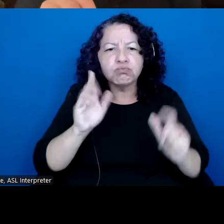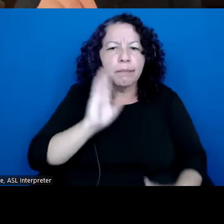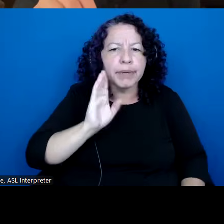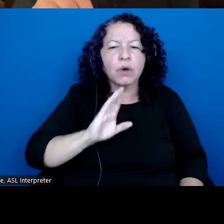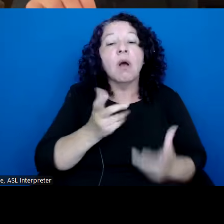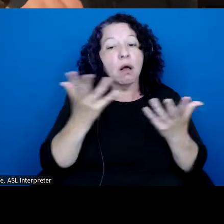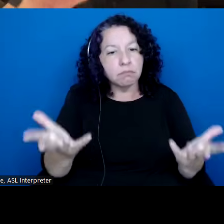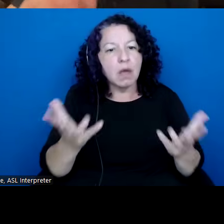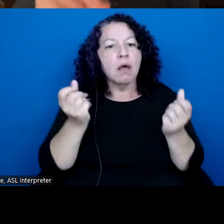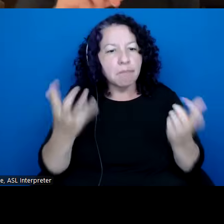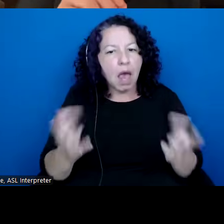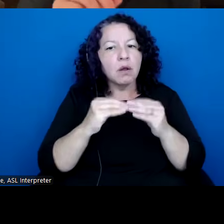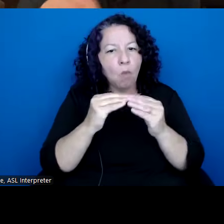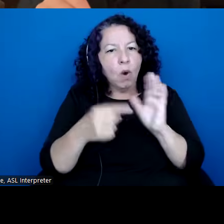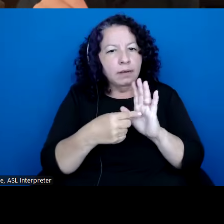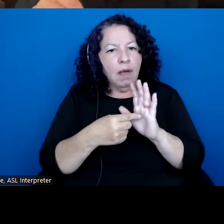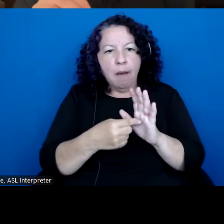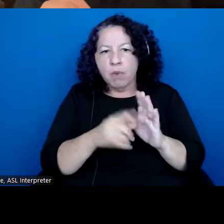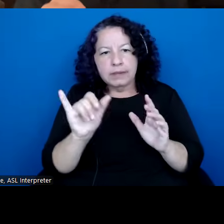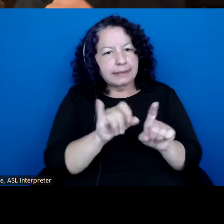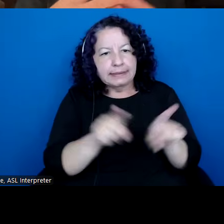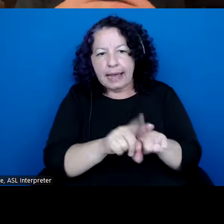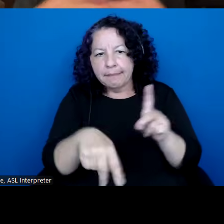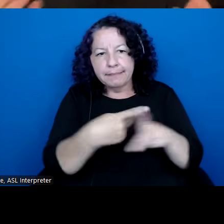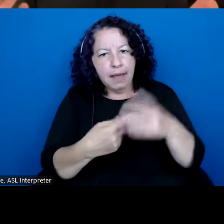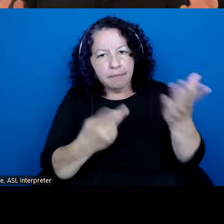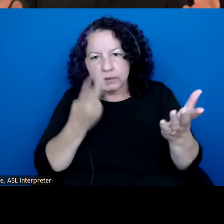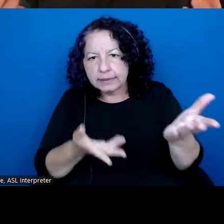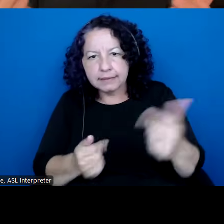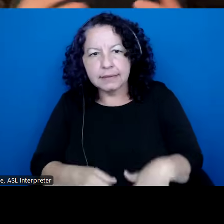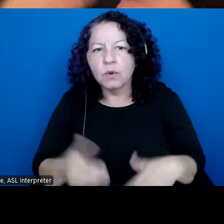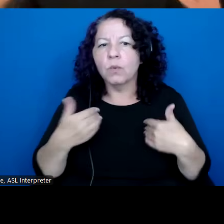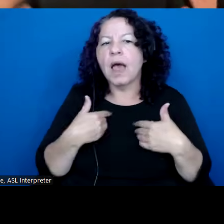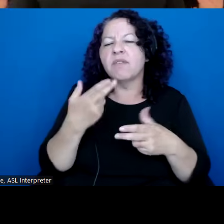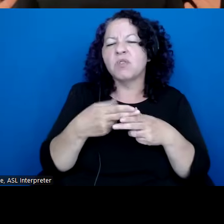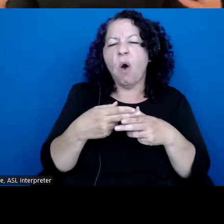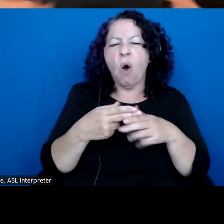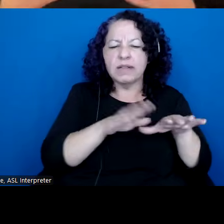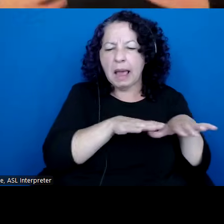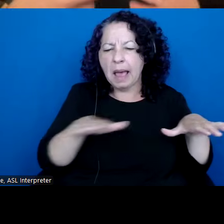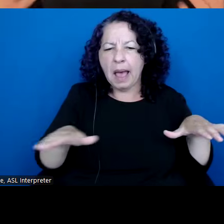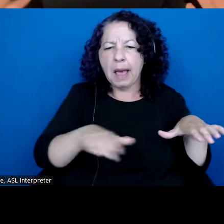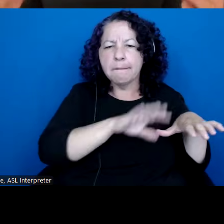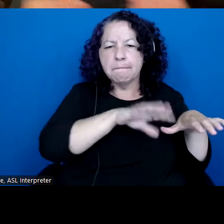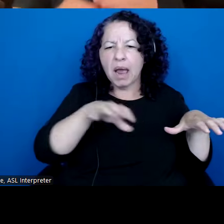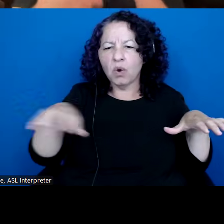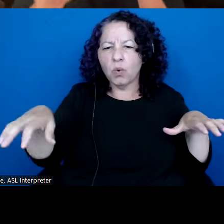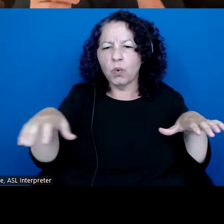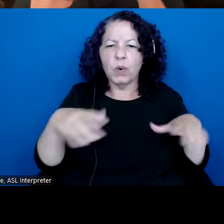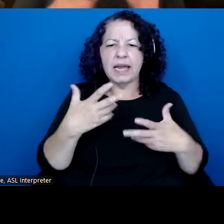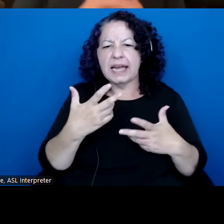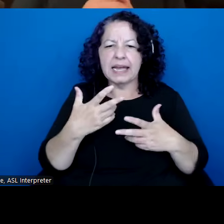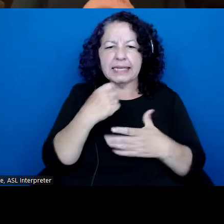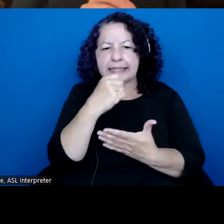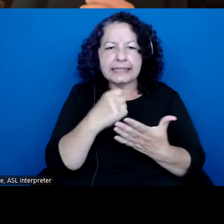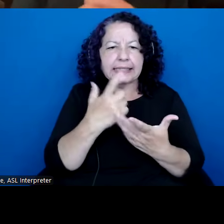lots more examples like the one you see here, where we have what's called banquet scenes, where people are sort of sitting kind of primly on seats,